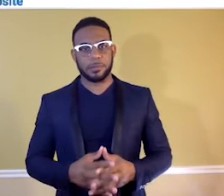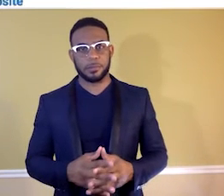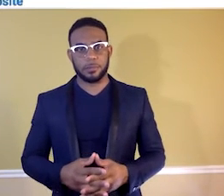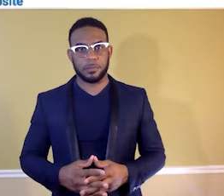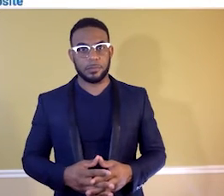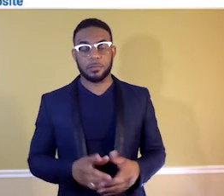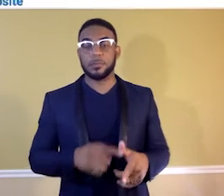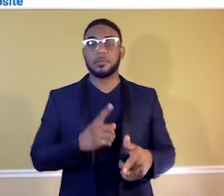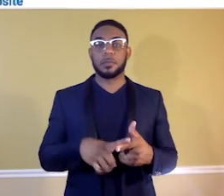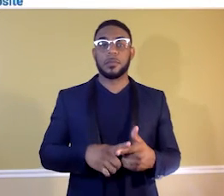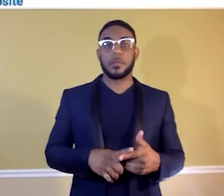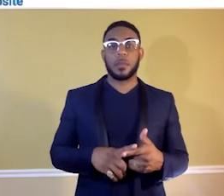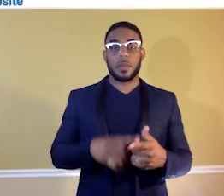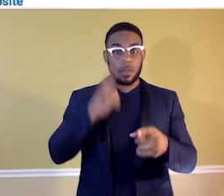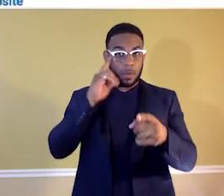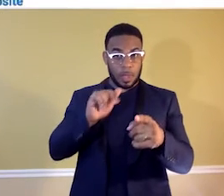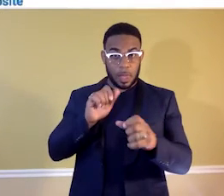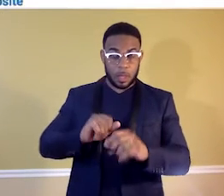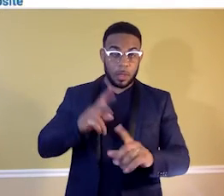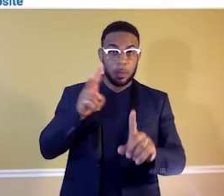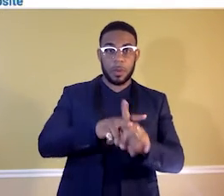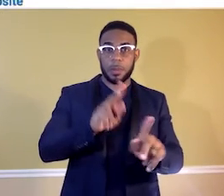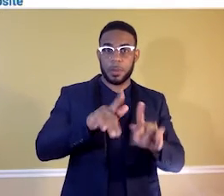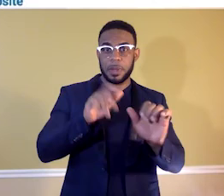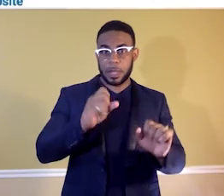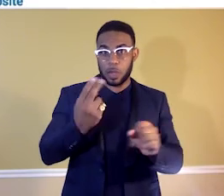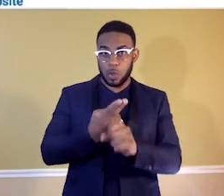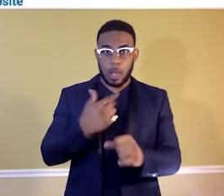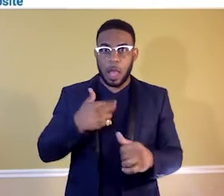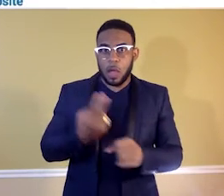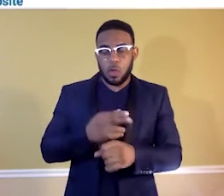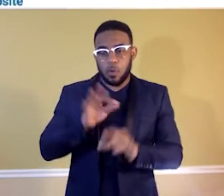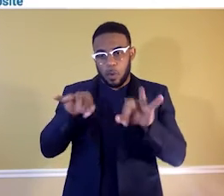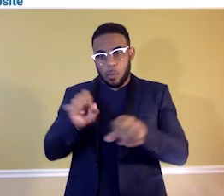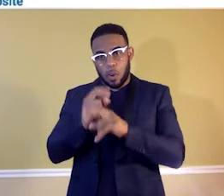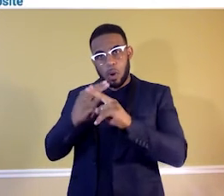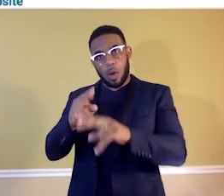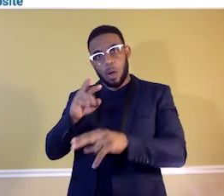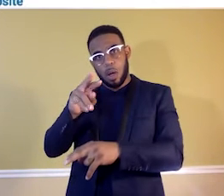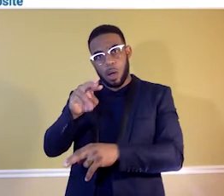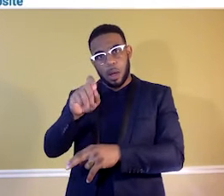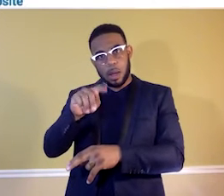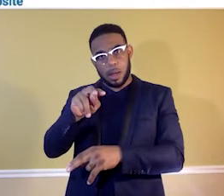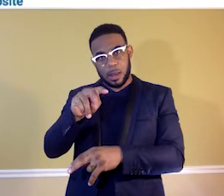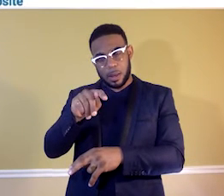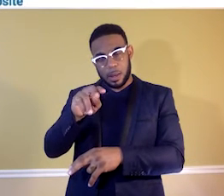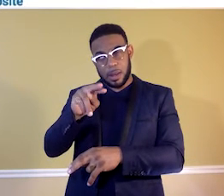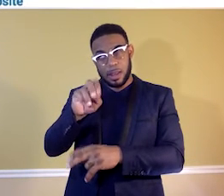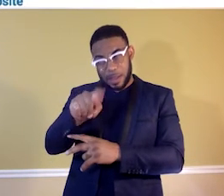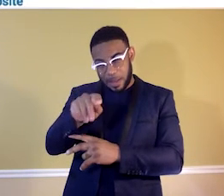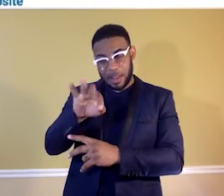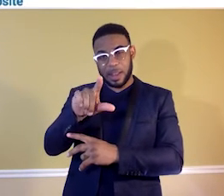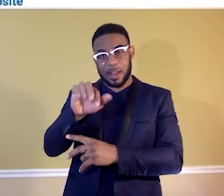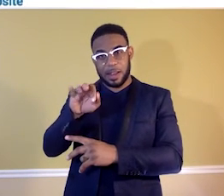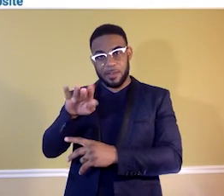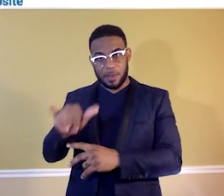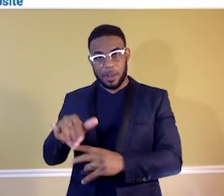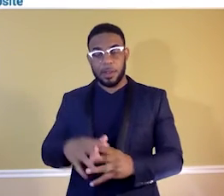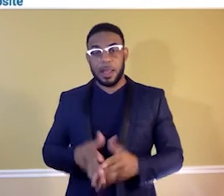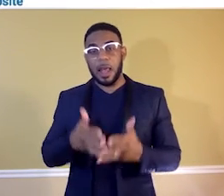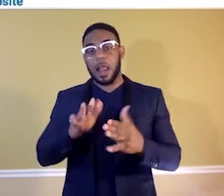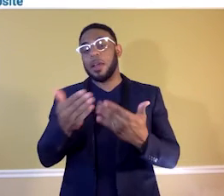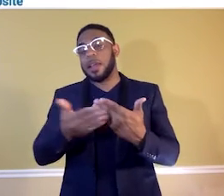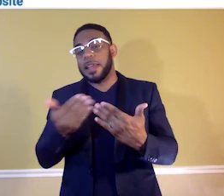And then in order to actually deploy this, that people can utilize it, I used a framework called netlify. So what netlify does, it allows you